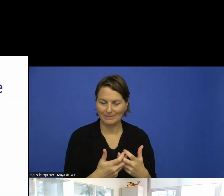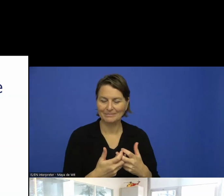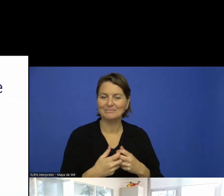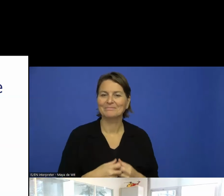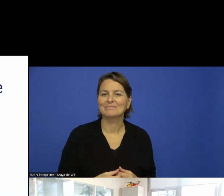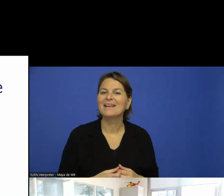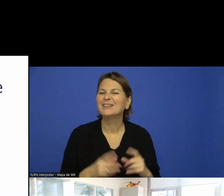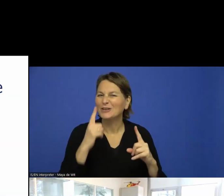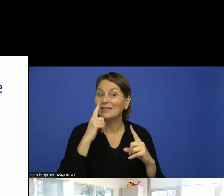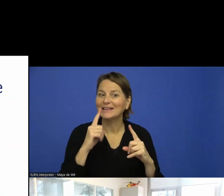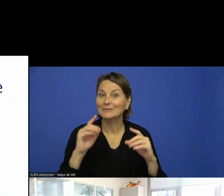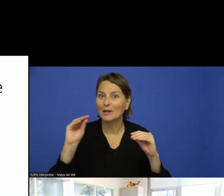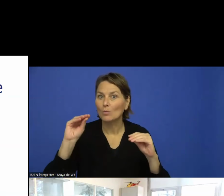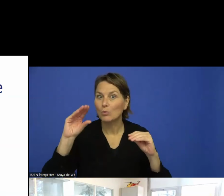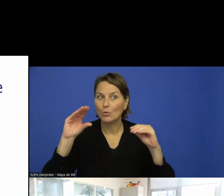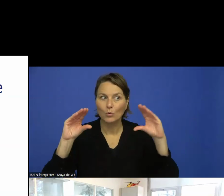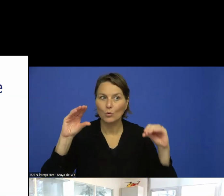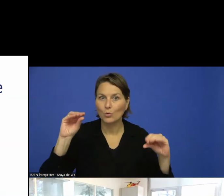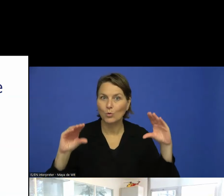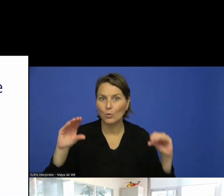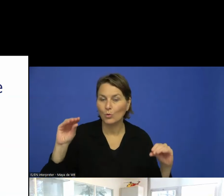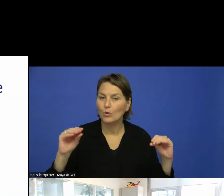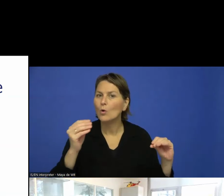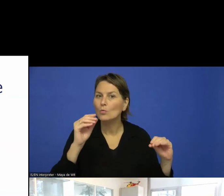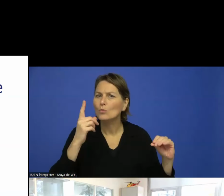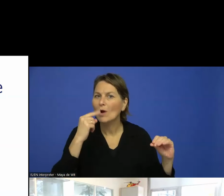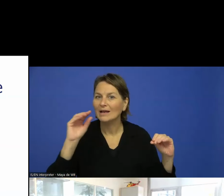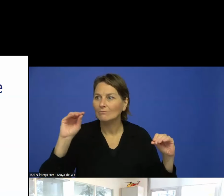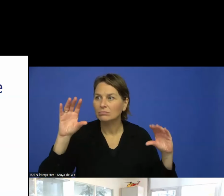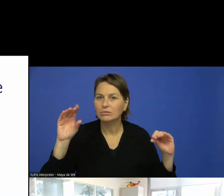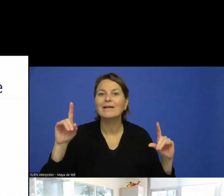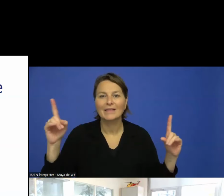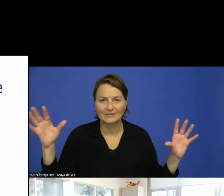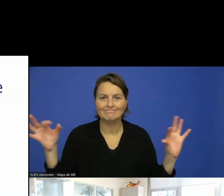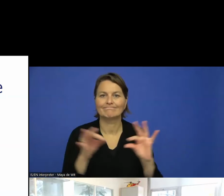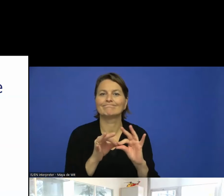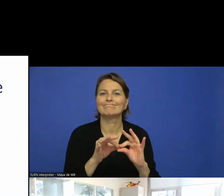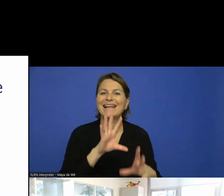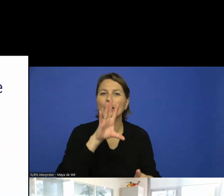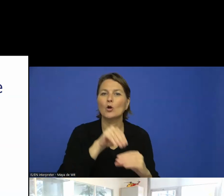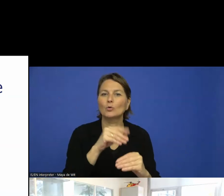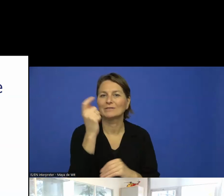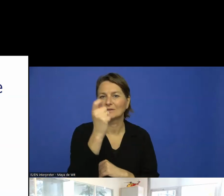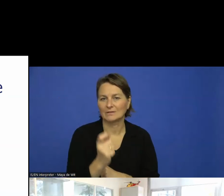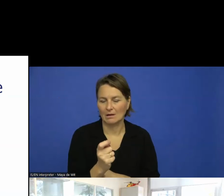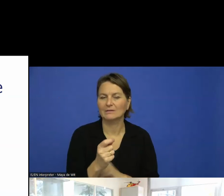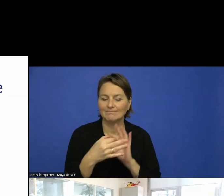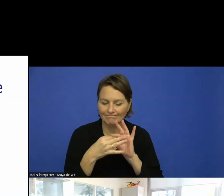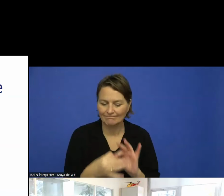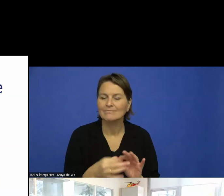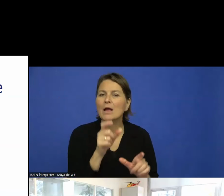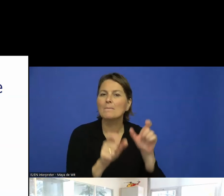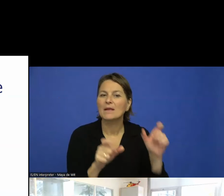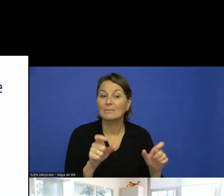ones I've highlighted come from inclusive design, thinking about people. So at that point, we had a way of